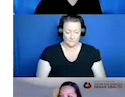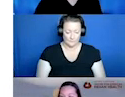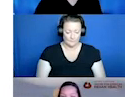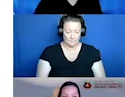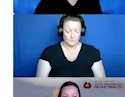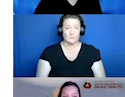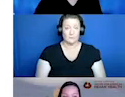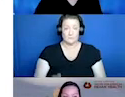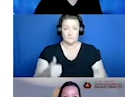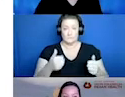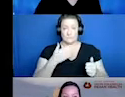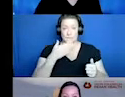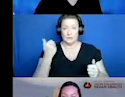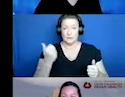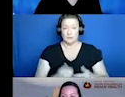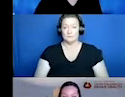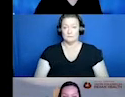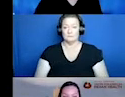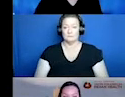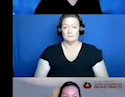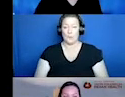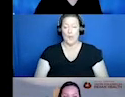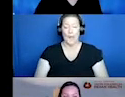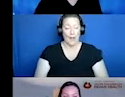Is that good?